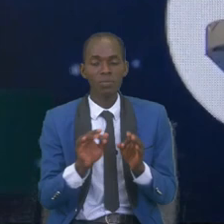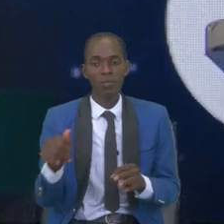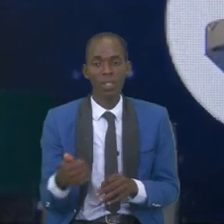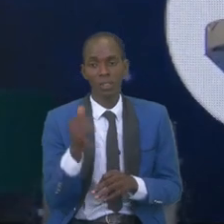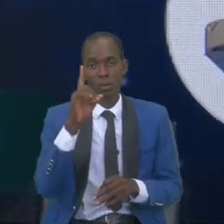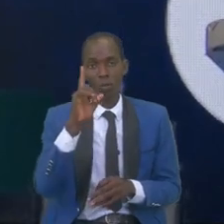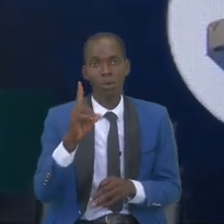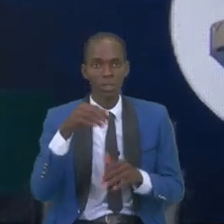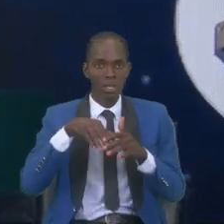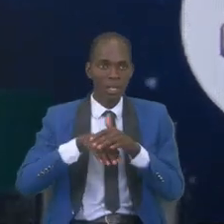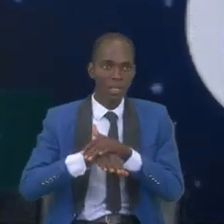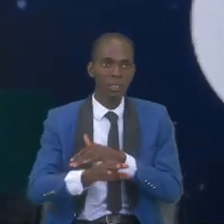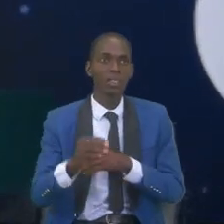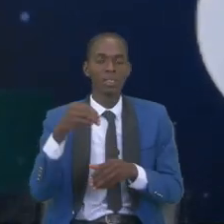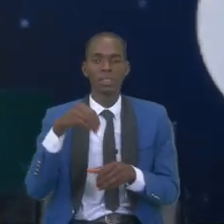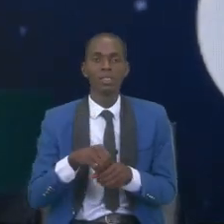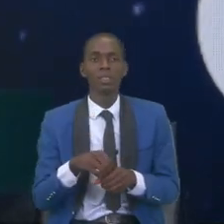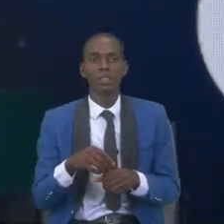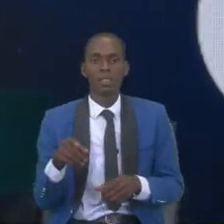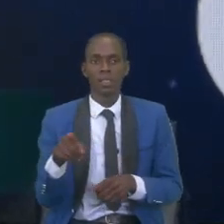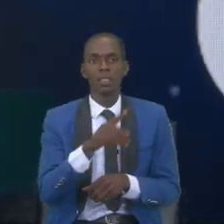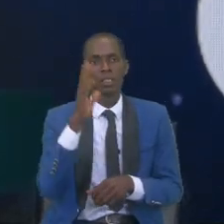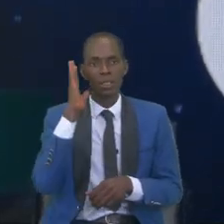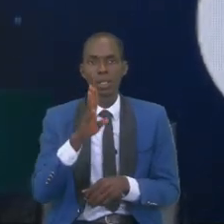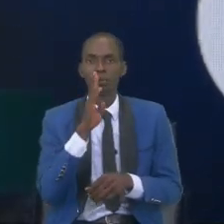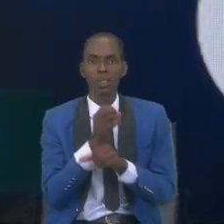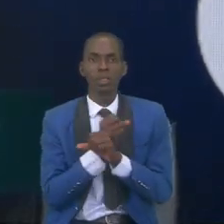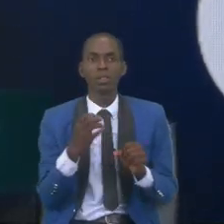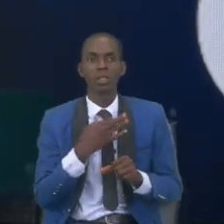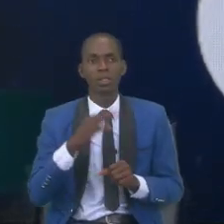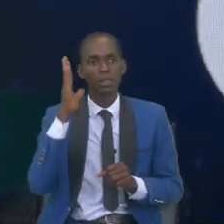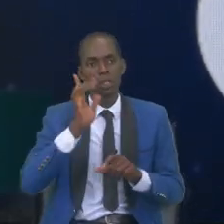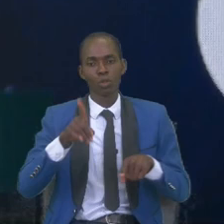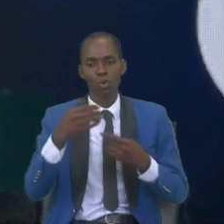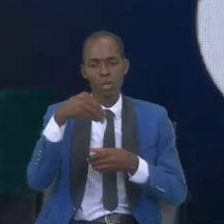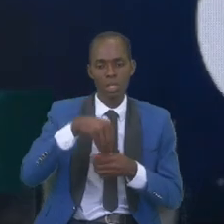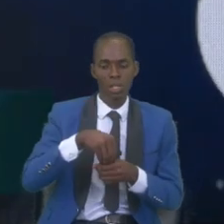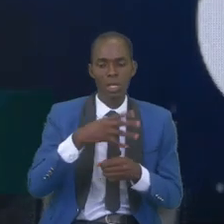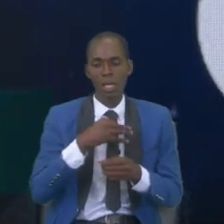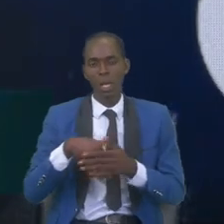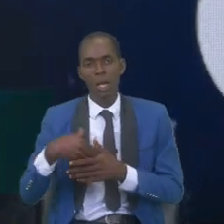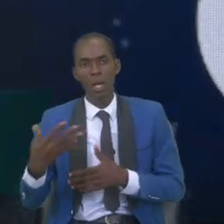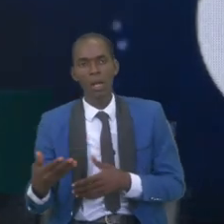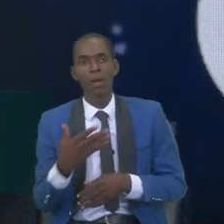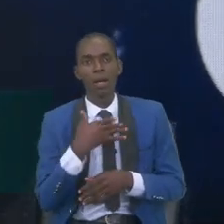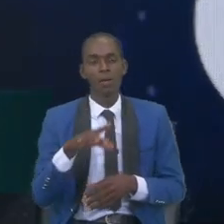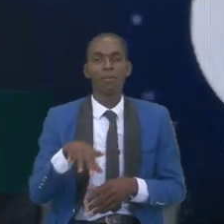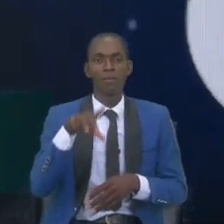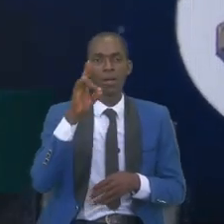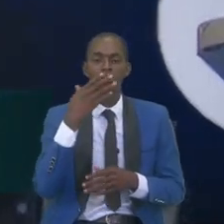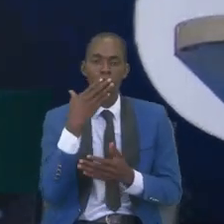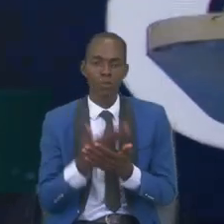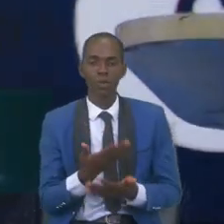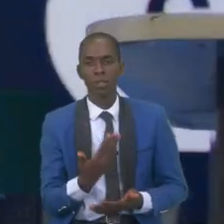enter in, he shall be saved and shall go in and out and find pasture. And then he